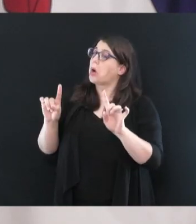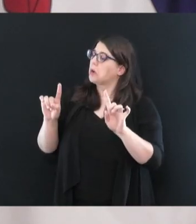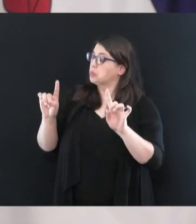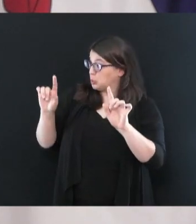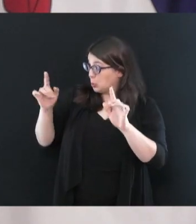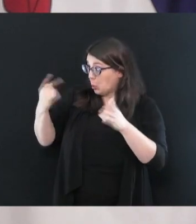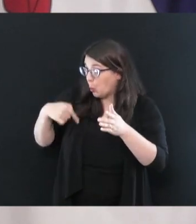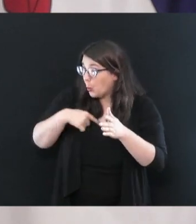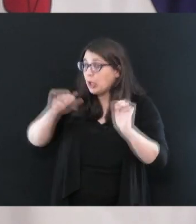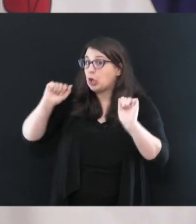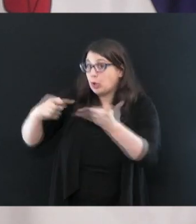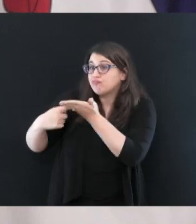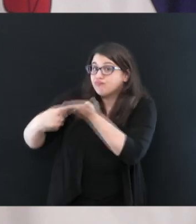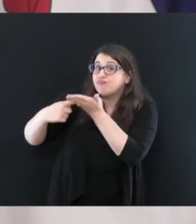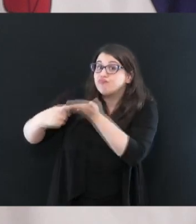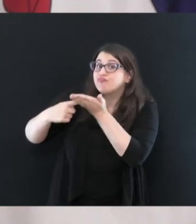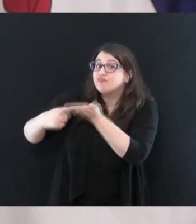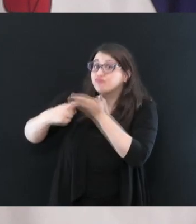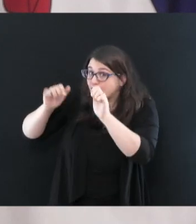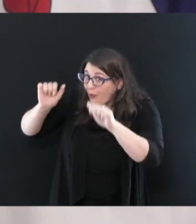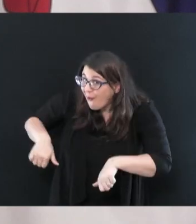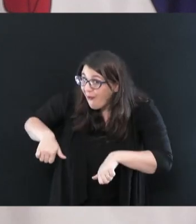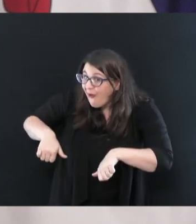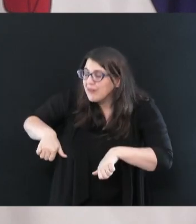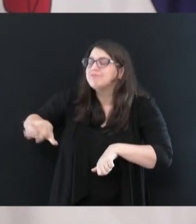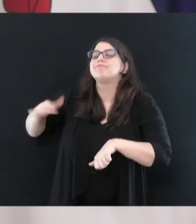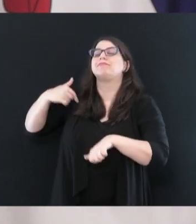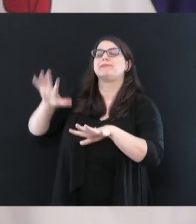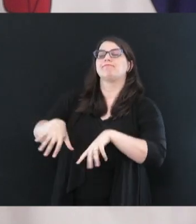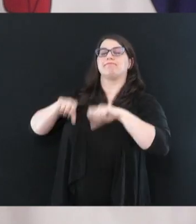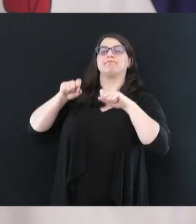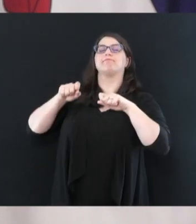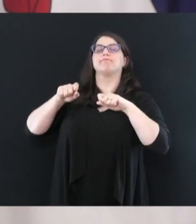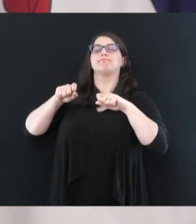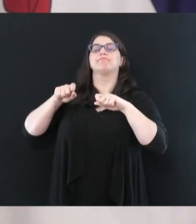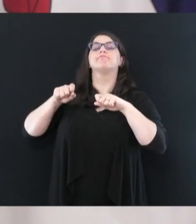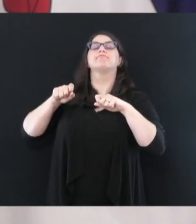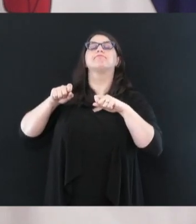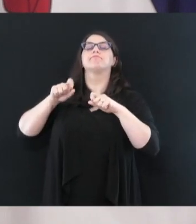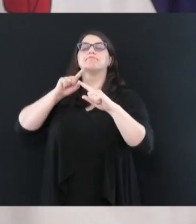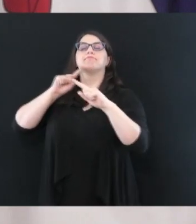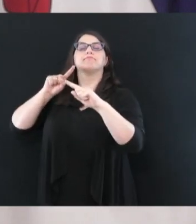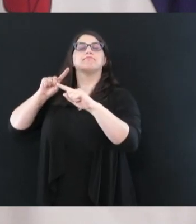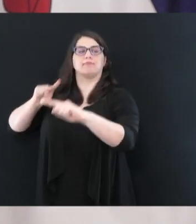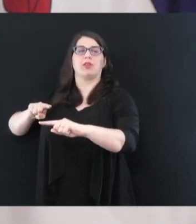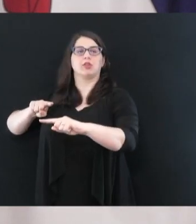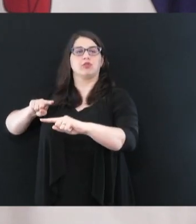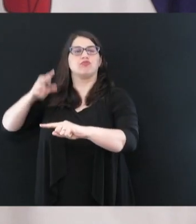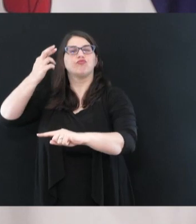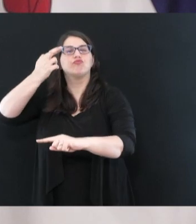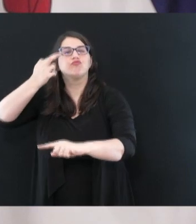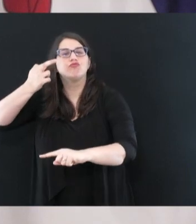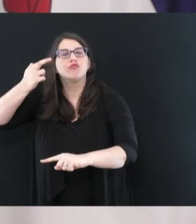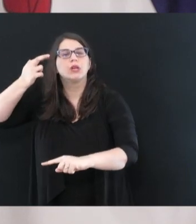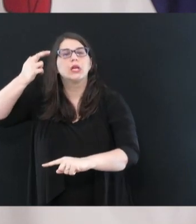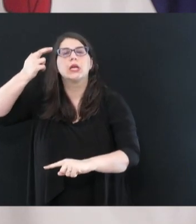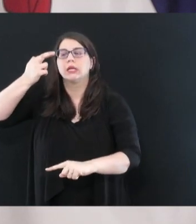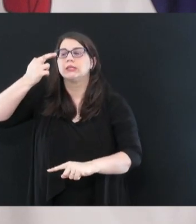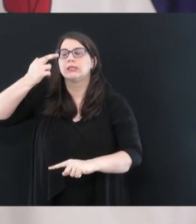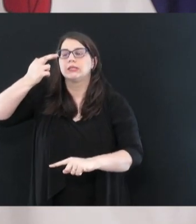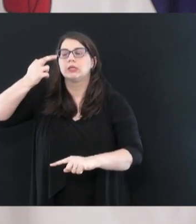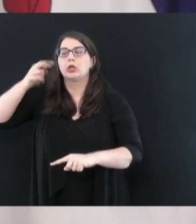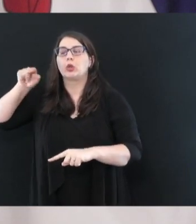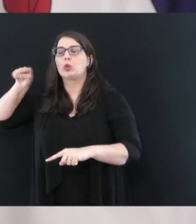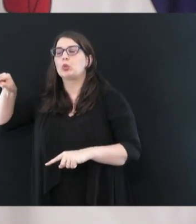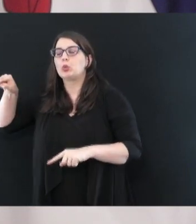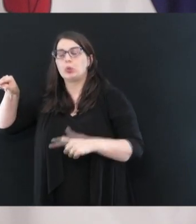about this, but I'm just gonna take it from here. But Kenny, the reason that both of us